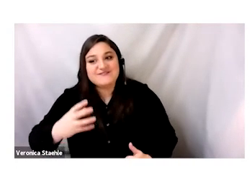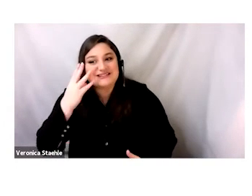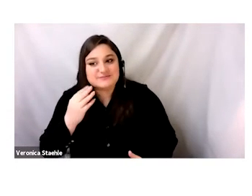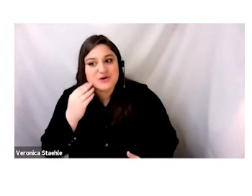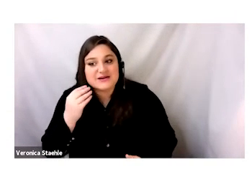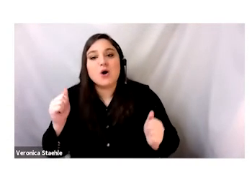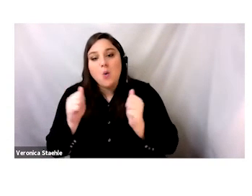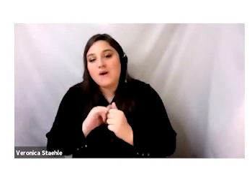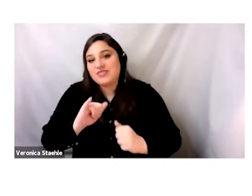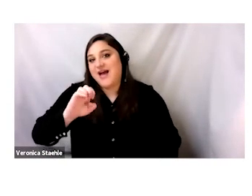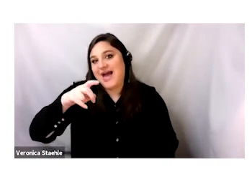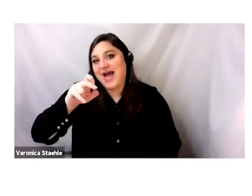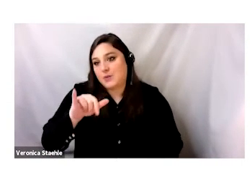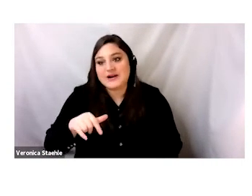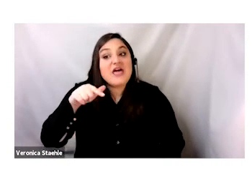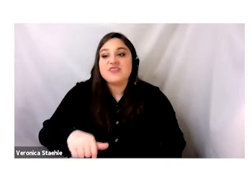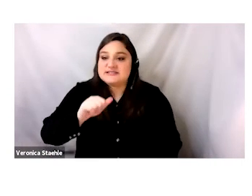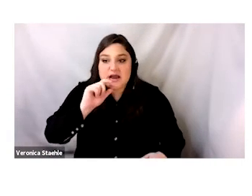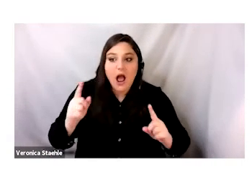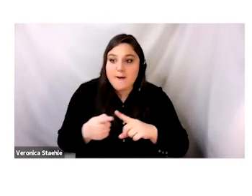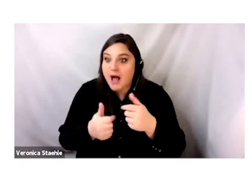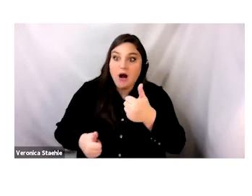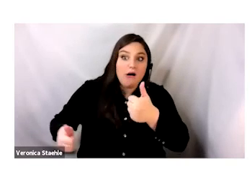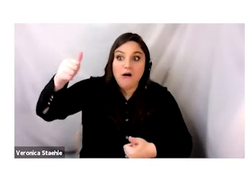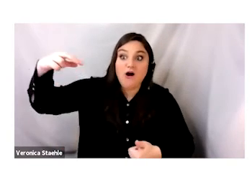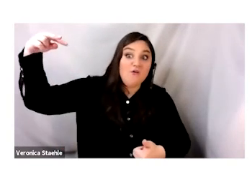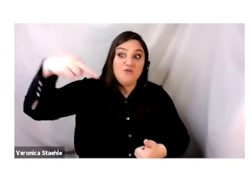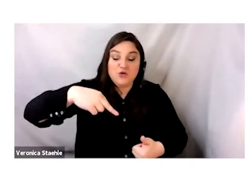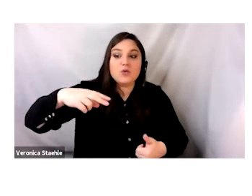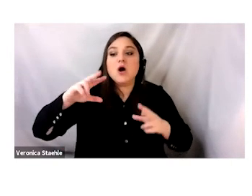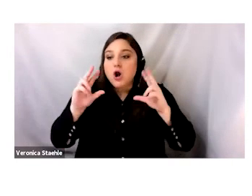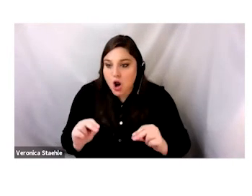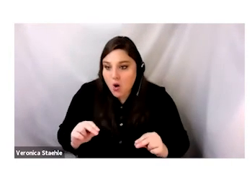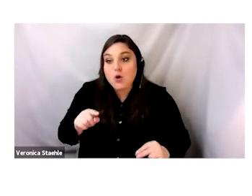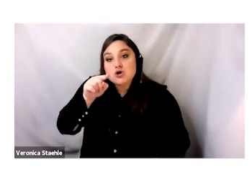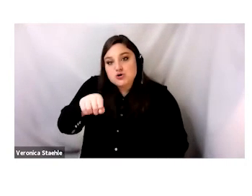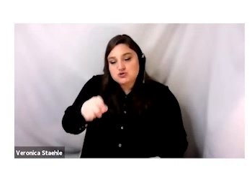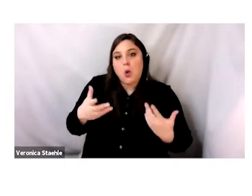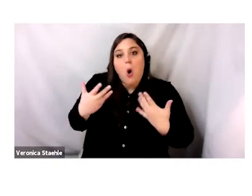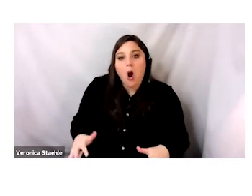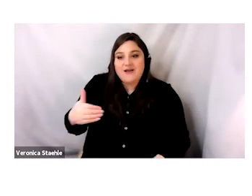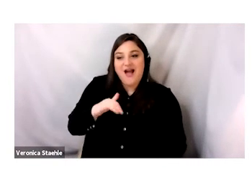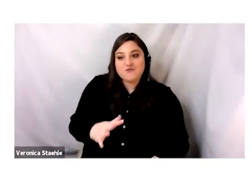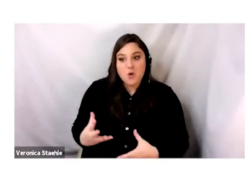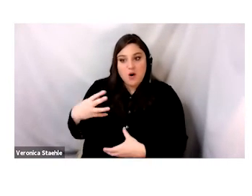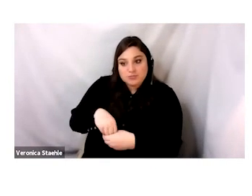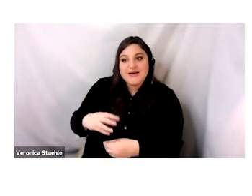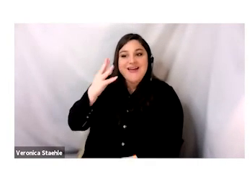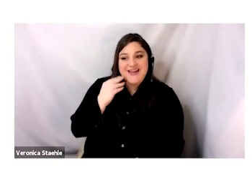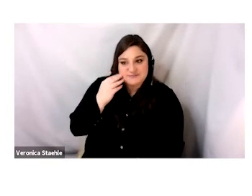address. This is not a paternalistic viewpoint. You are coming from your own knowledge base of what you're looking to address versus